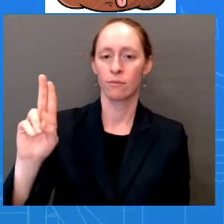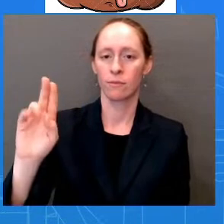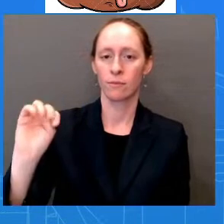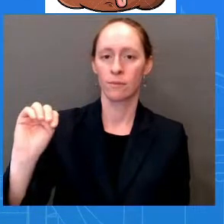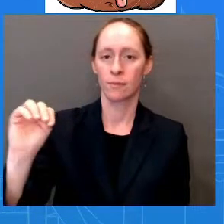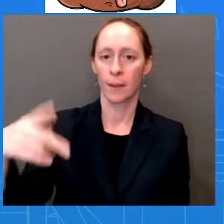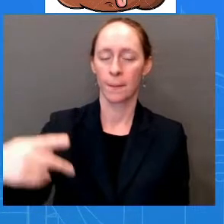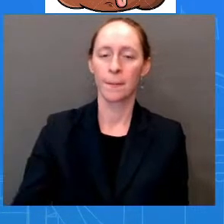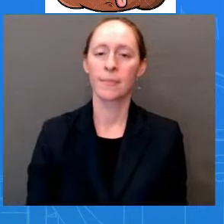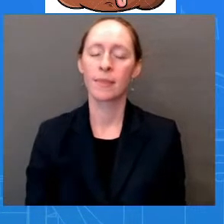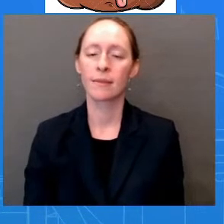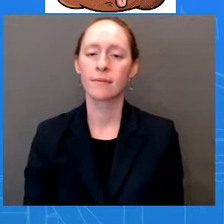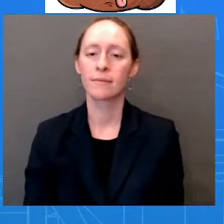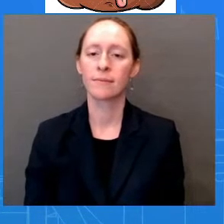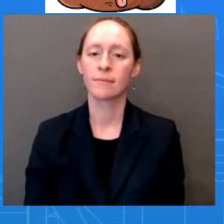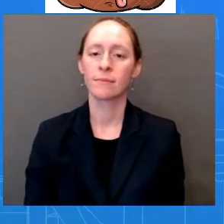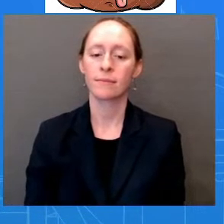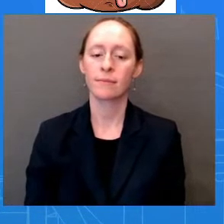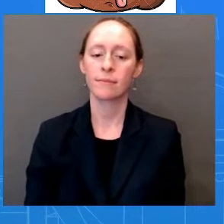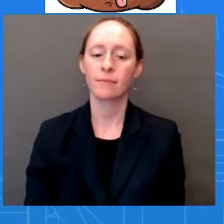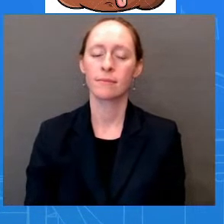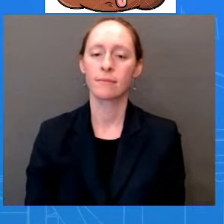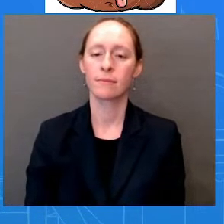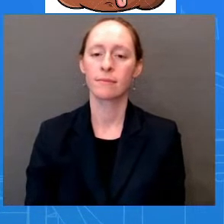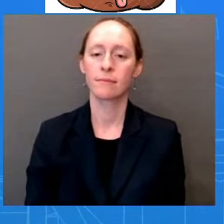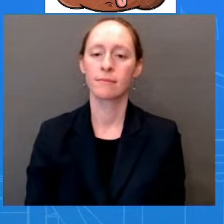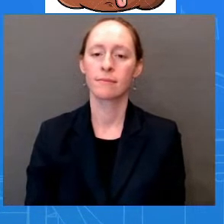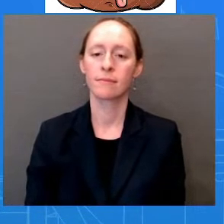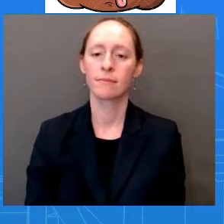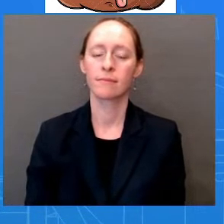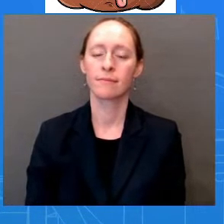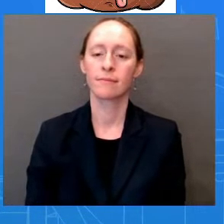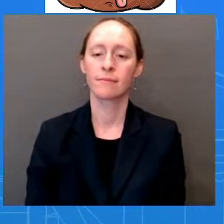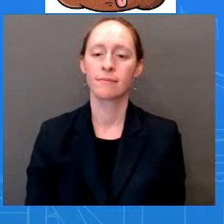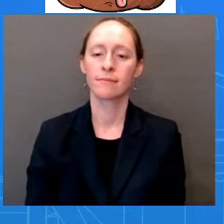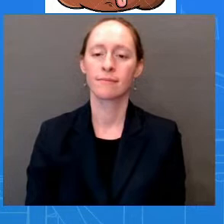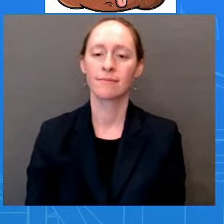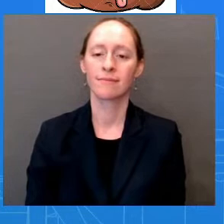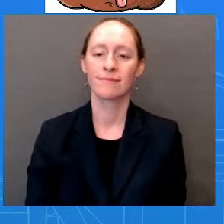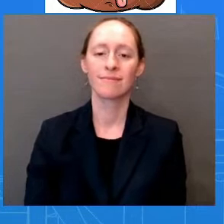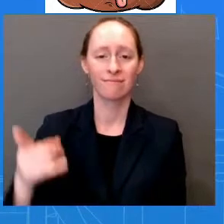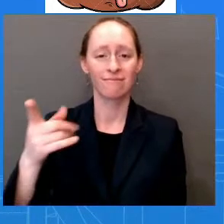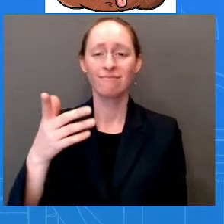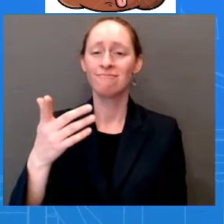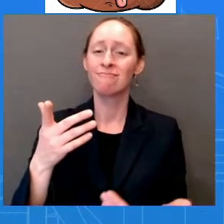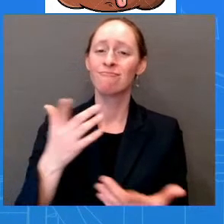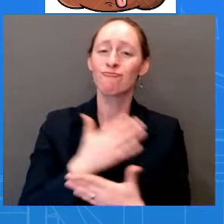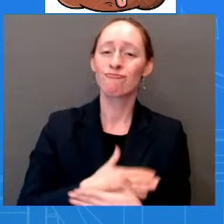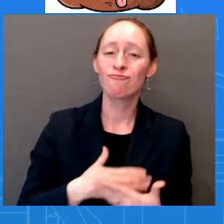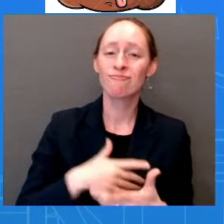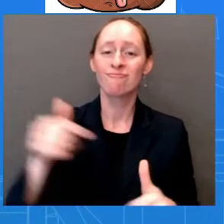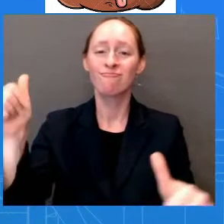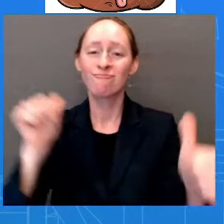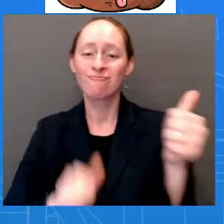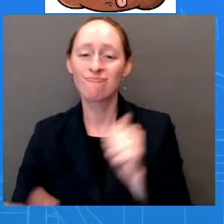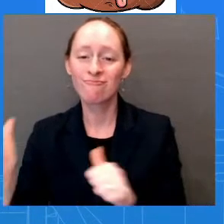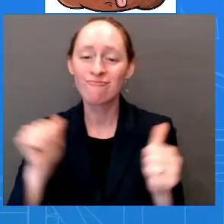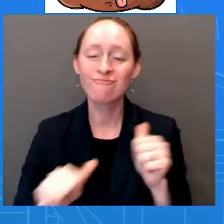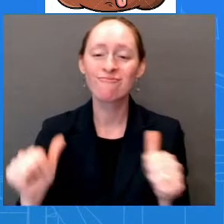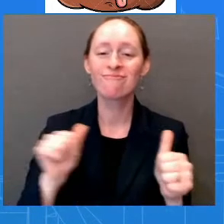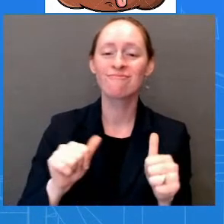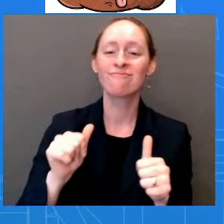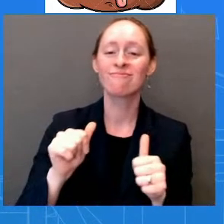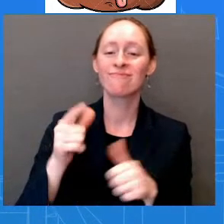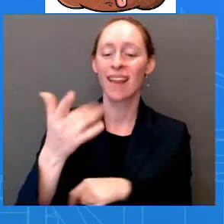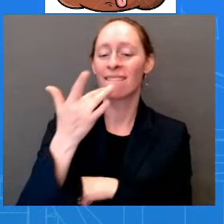bartender, performer, and an avid Britney Spears fan. Friends and customers remembered Derek for making everyone feel welcome